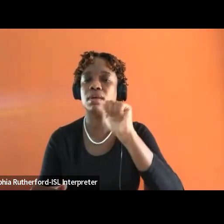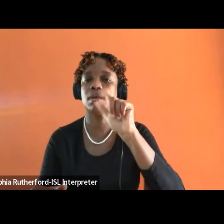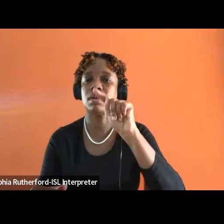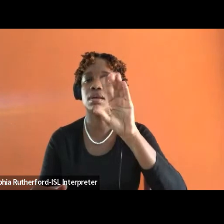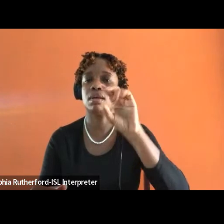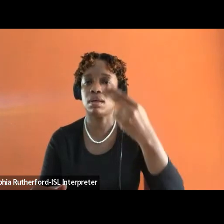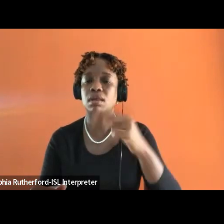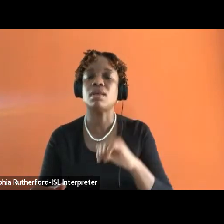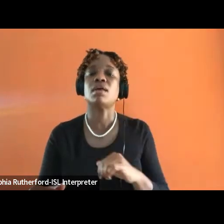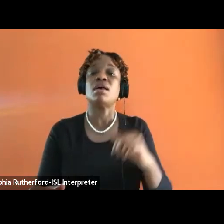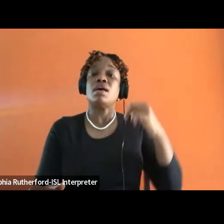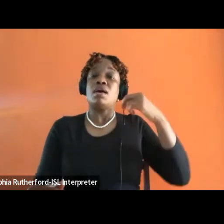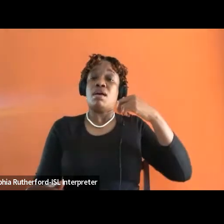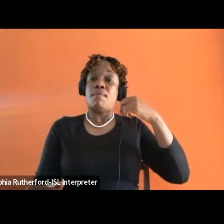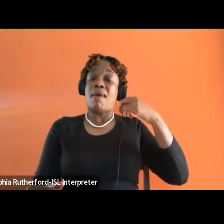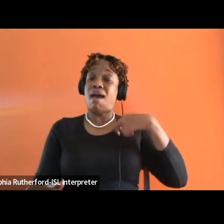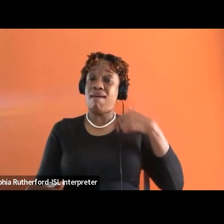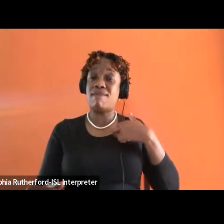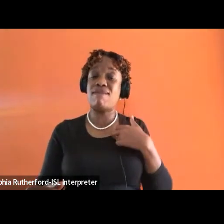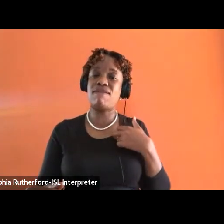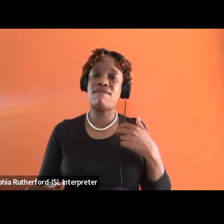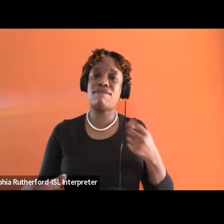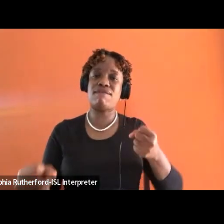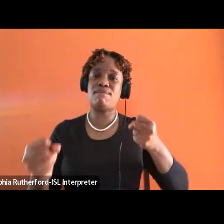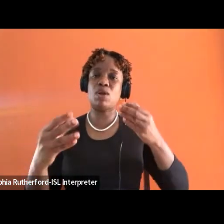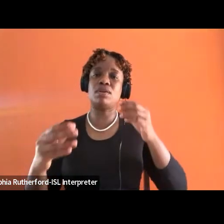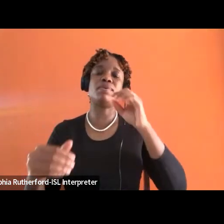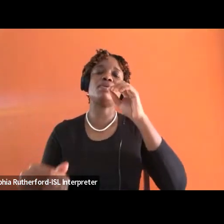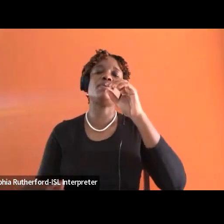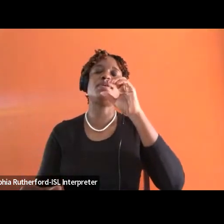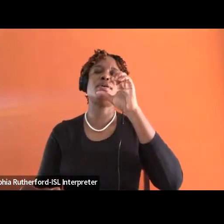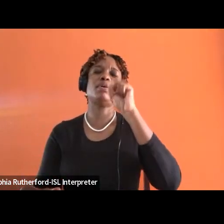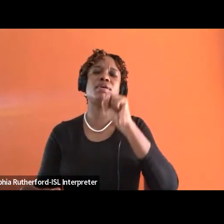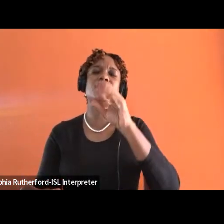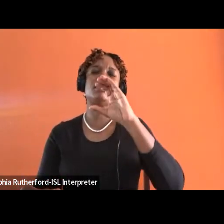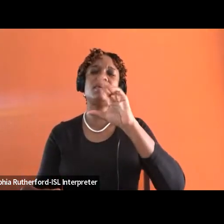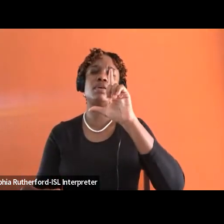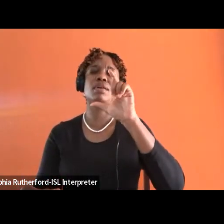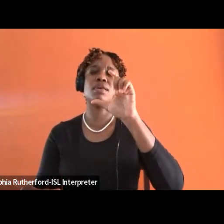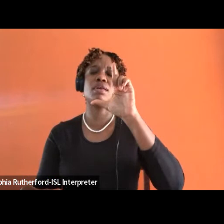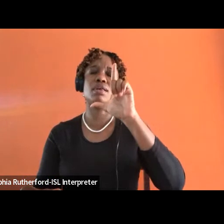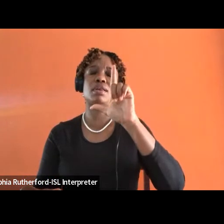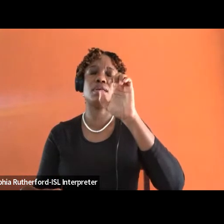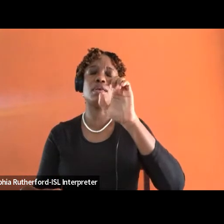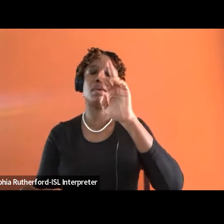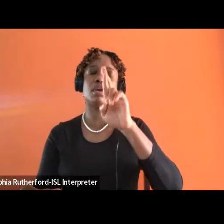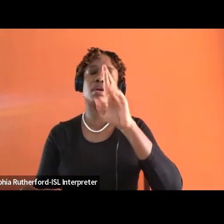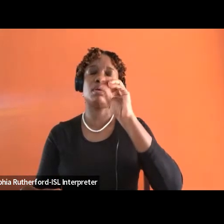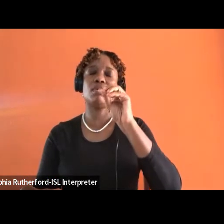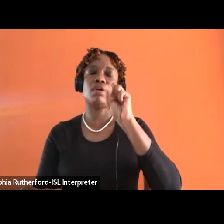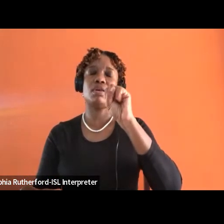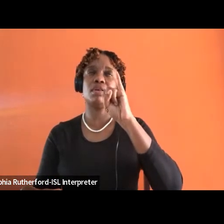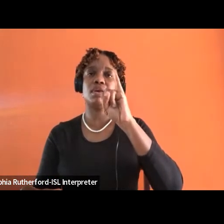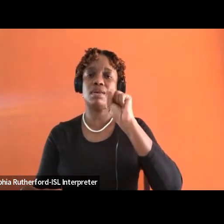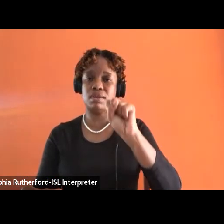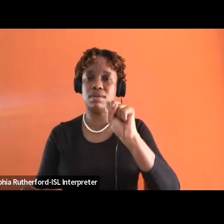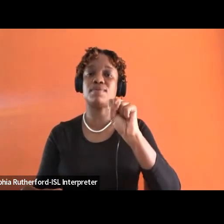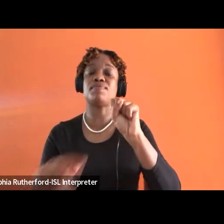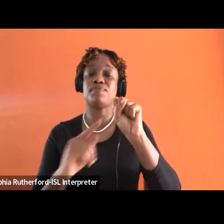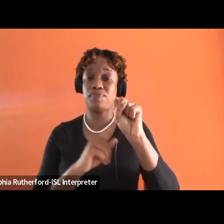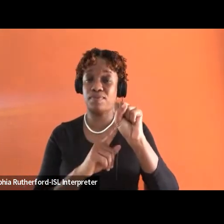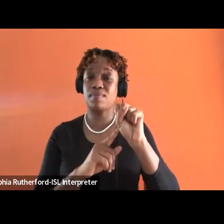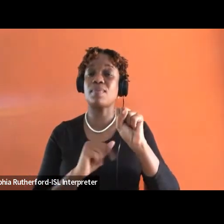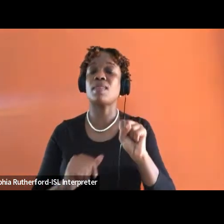patient. I recently would have lost my job due to